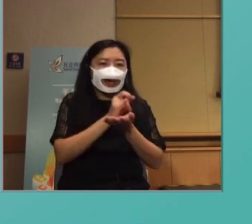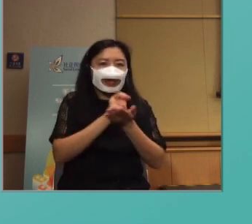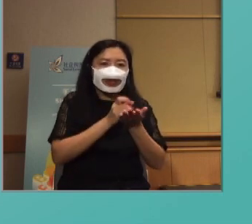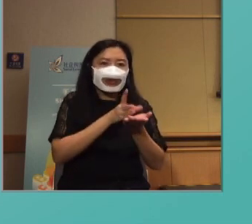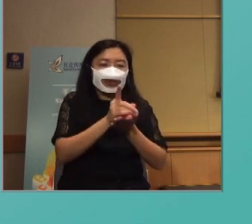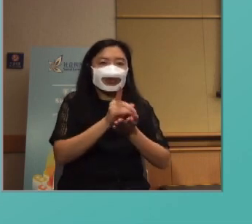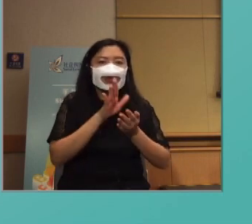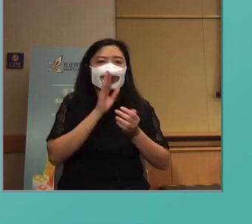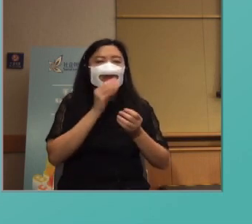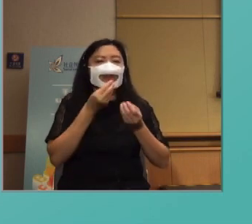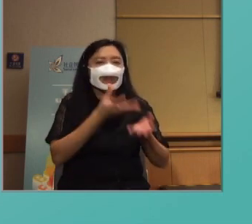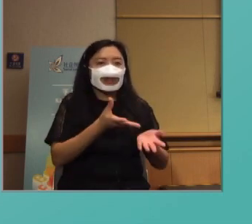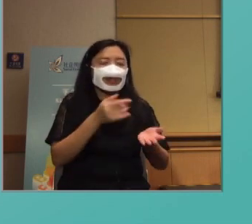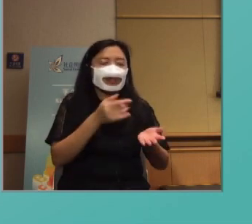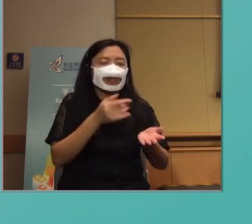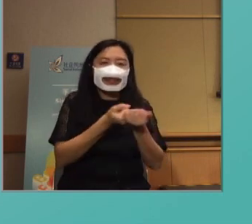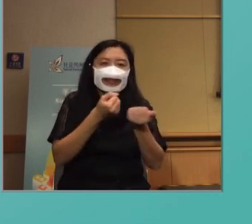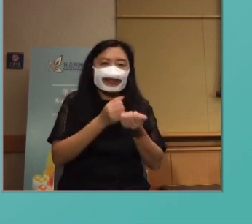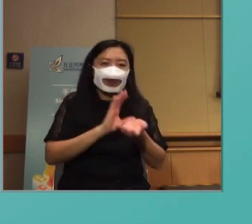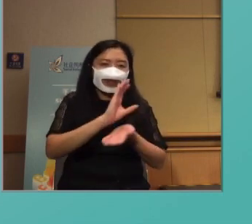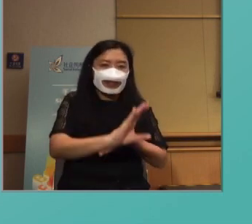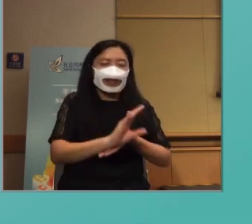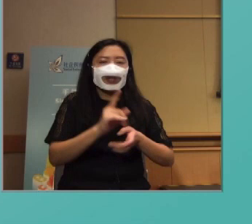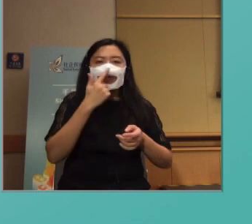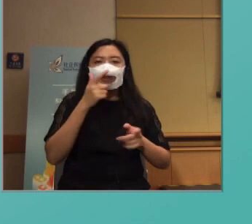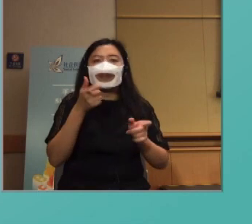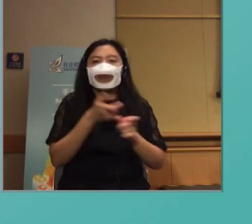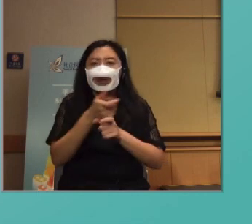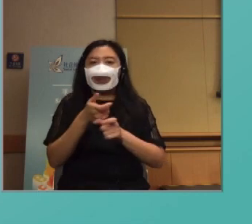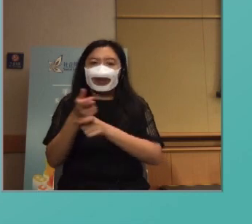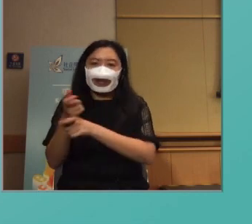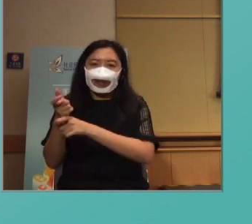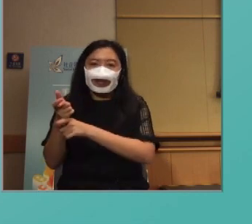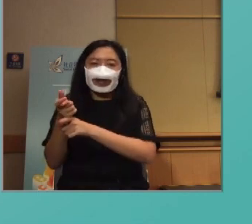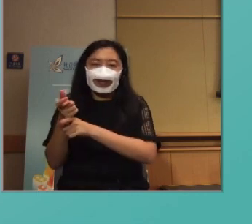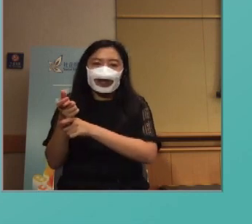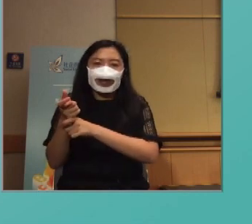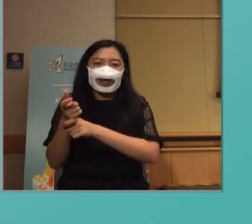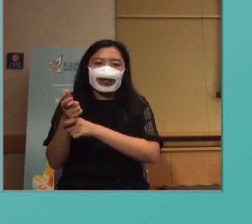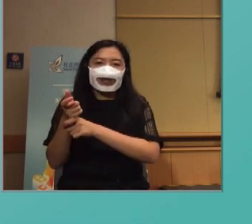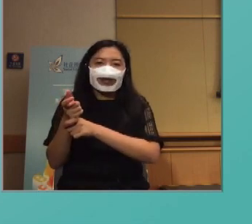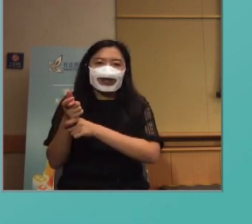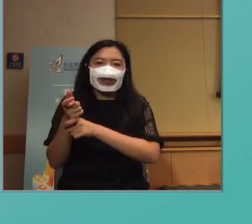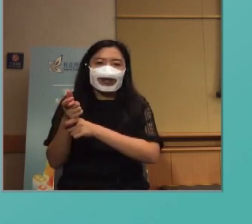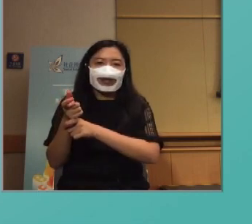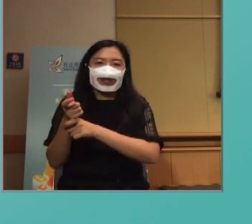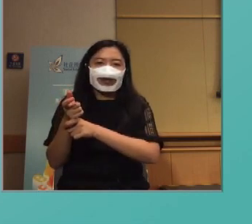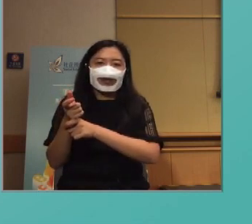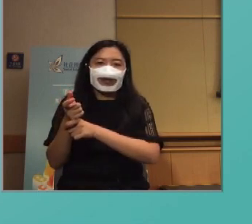communicating to give more visibility to women